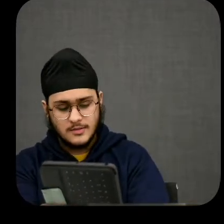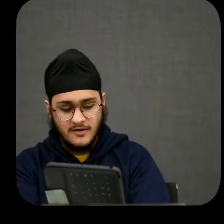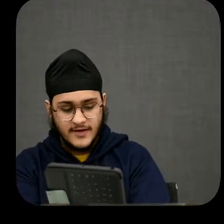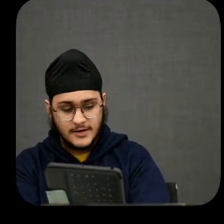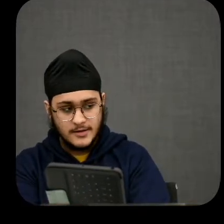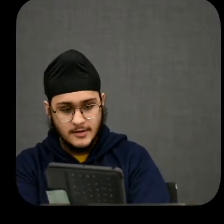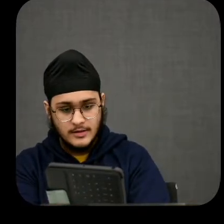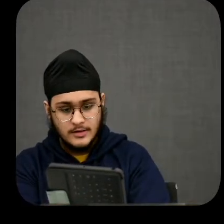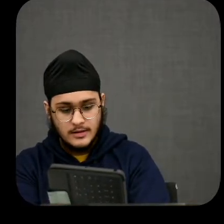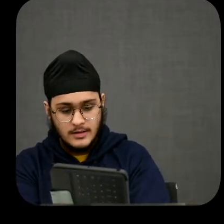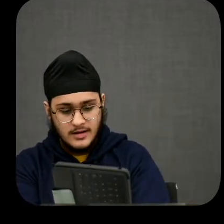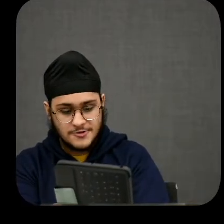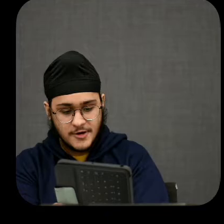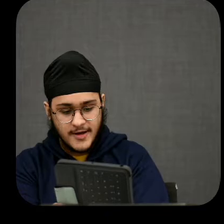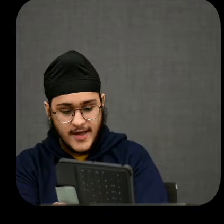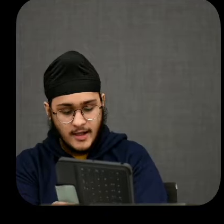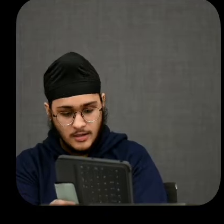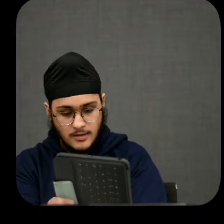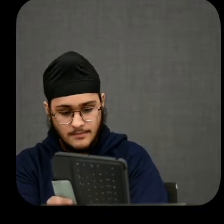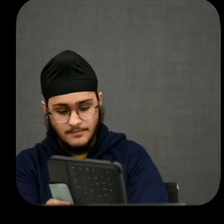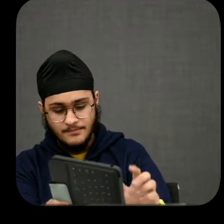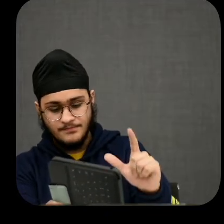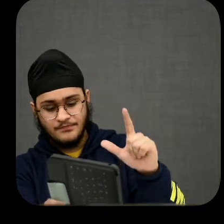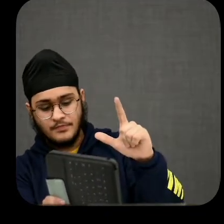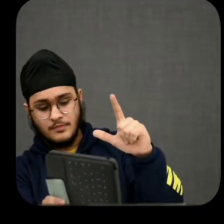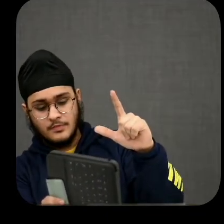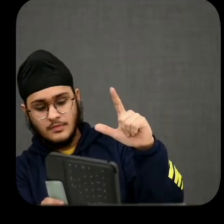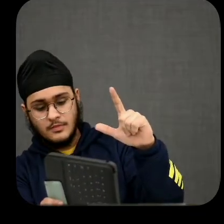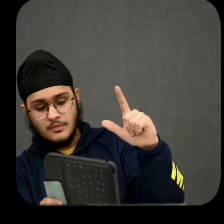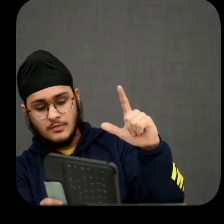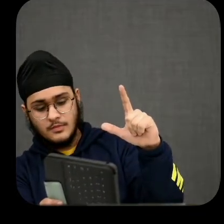Well, perfect. Let's try L.